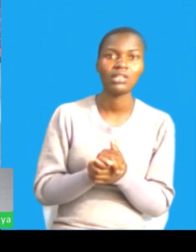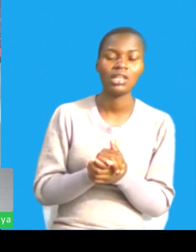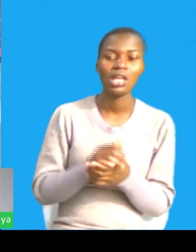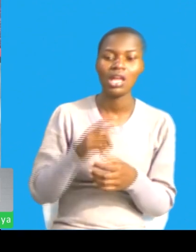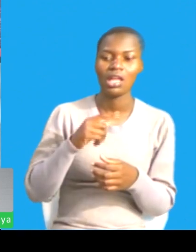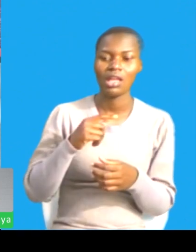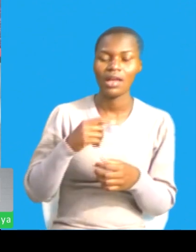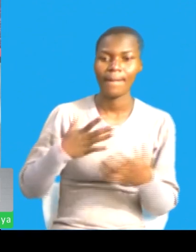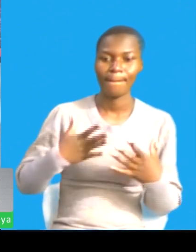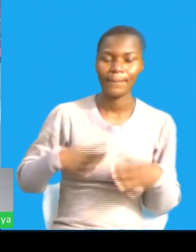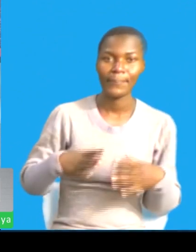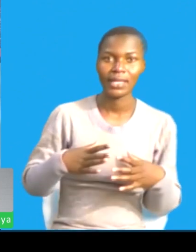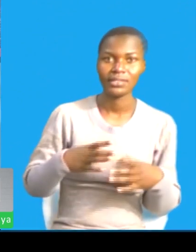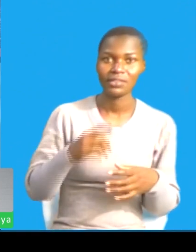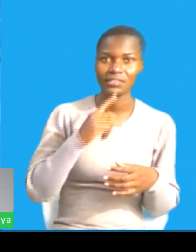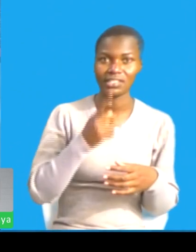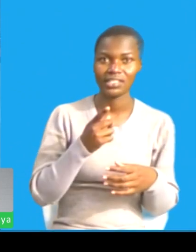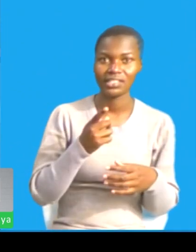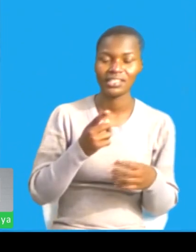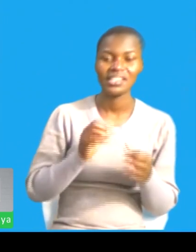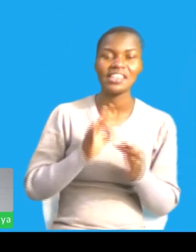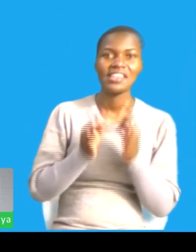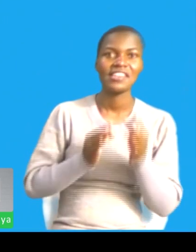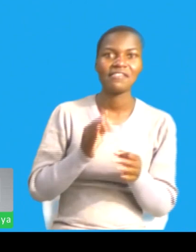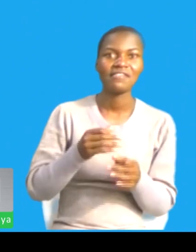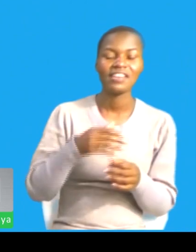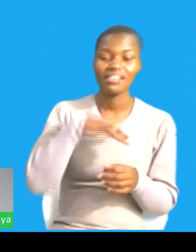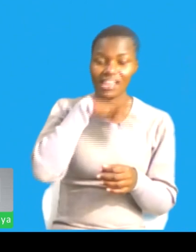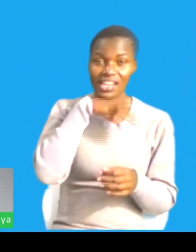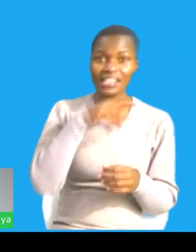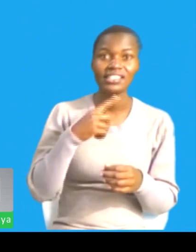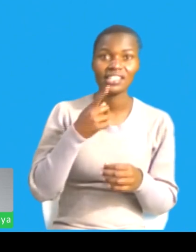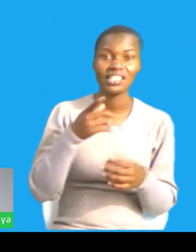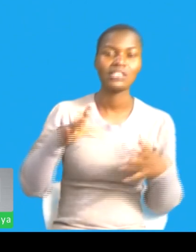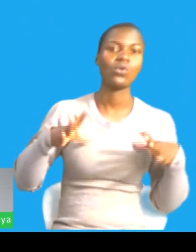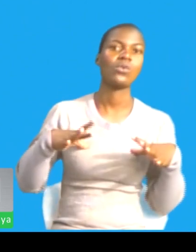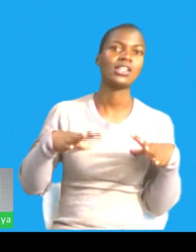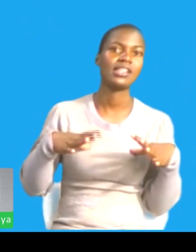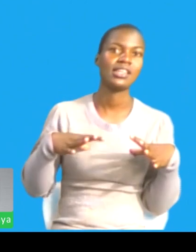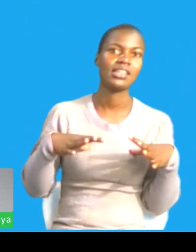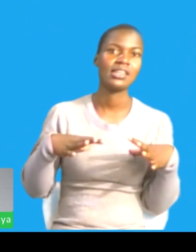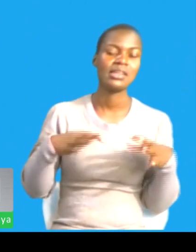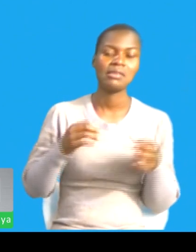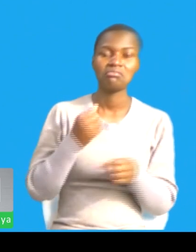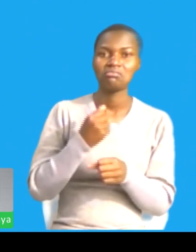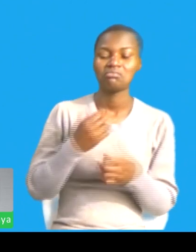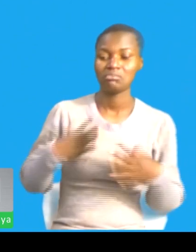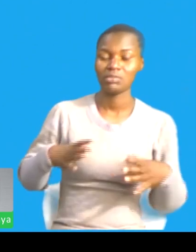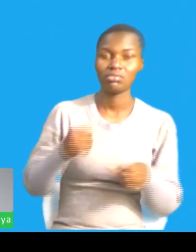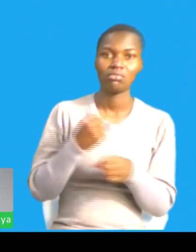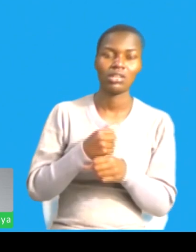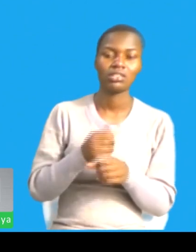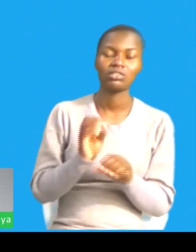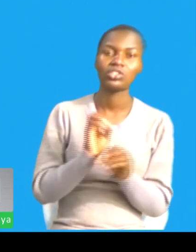kama baba amesema ni holiday. Right. For whichever way you look at it, watu hawakuweza fanya kazi, kwa hivyo imegeuka ikakuwa